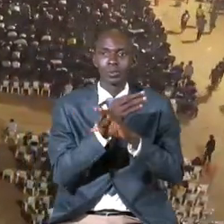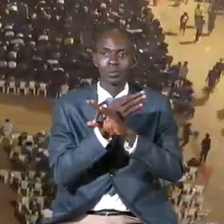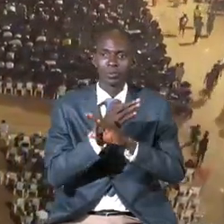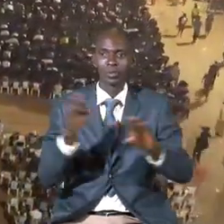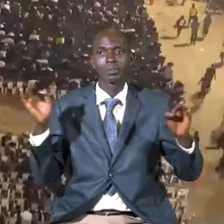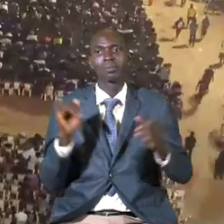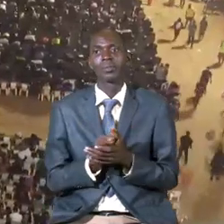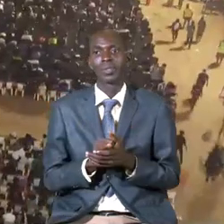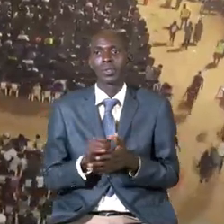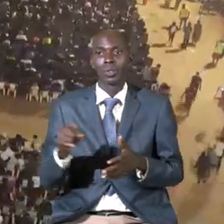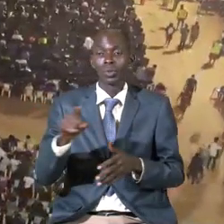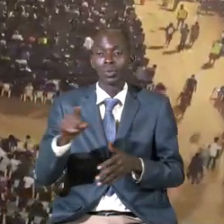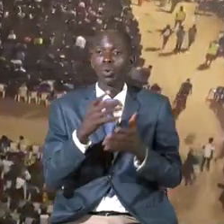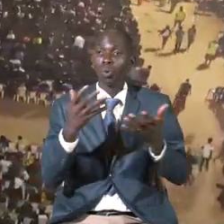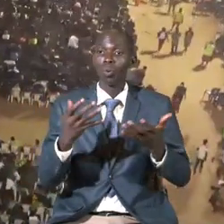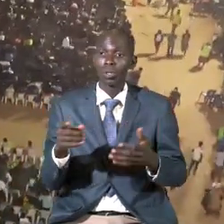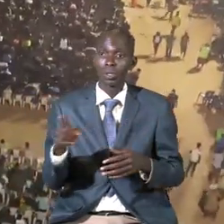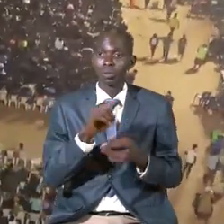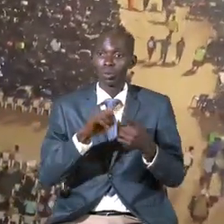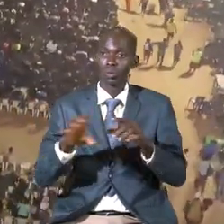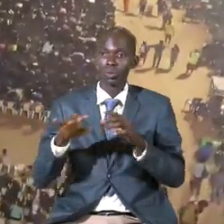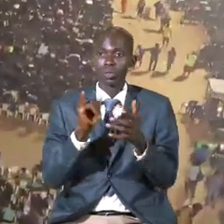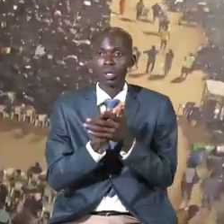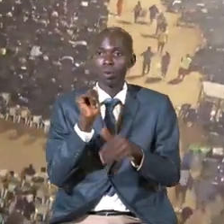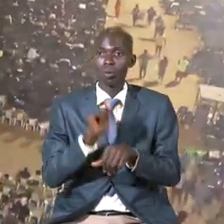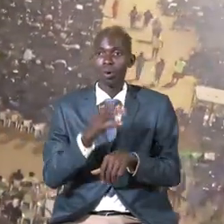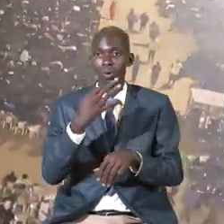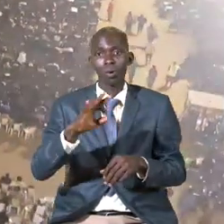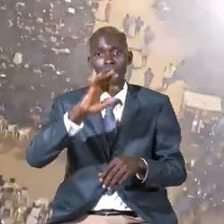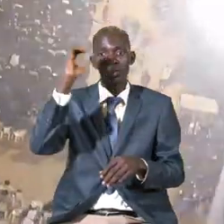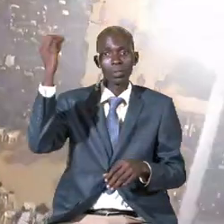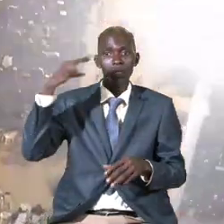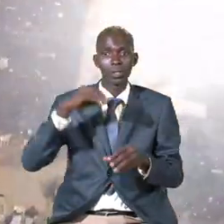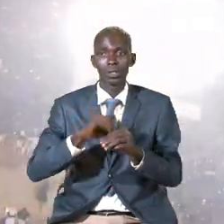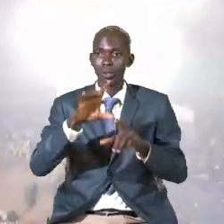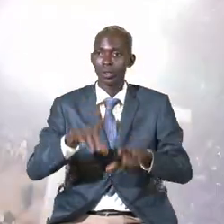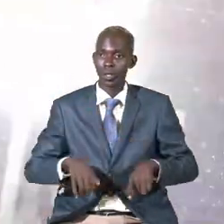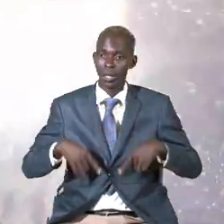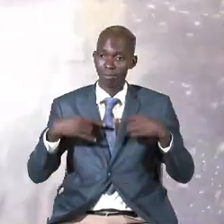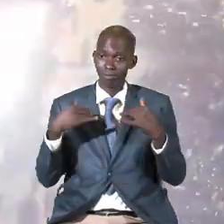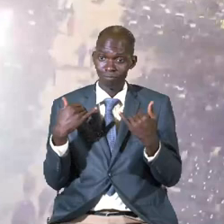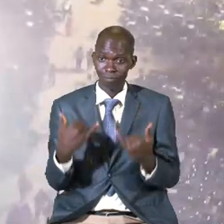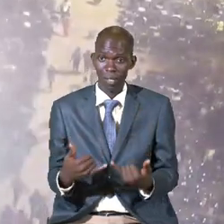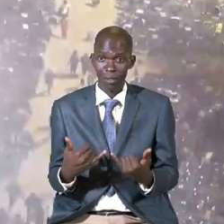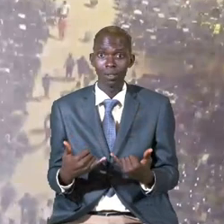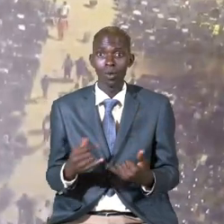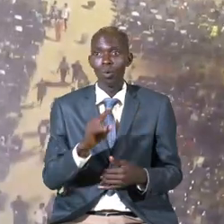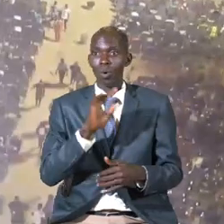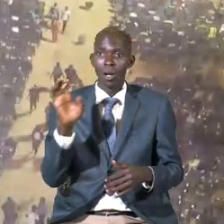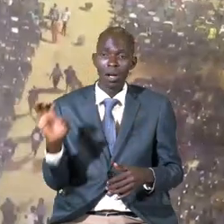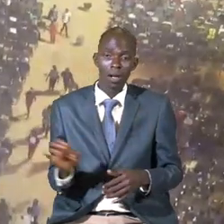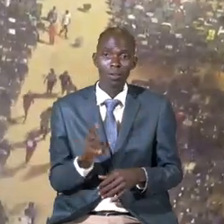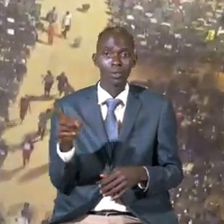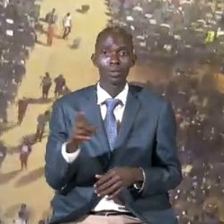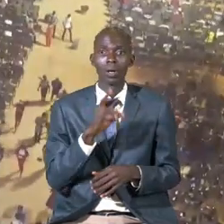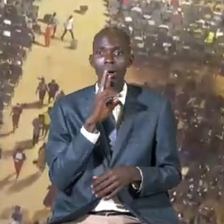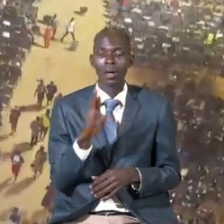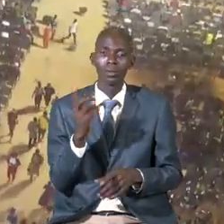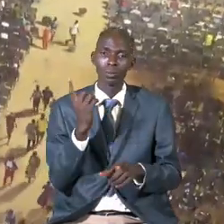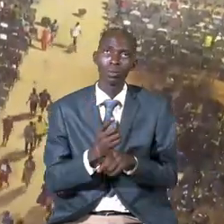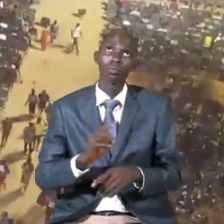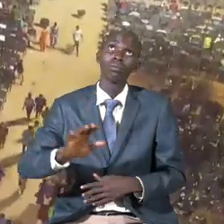you want him to do that work of grace in your life right now wherever you are just raise up